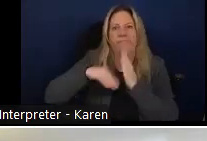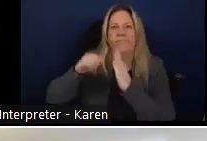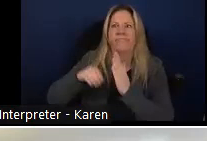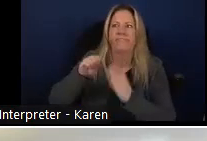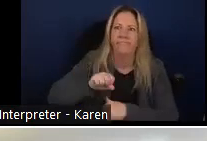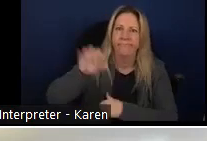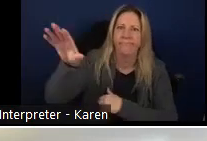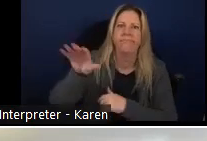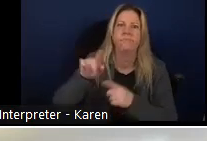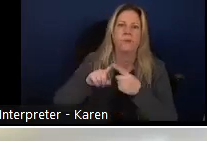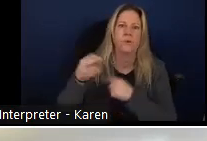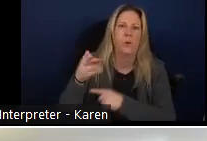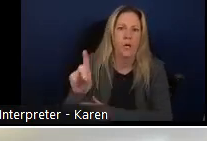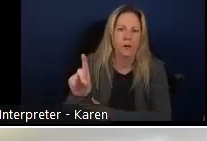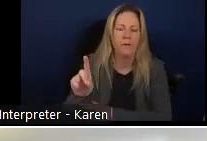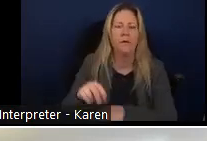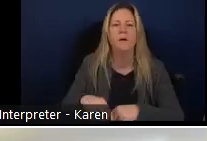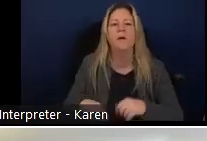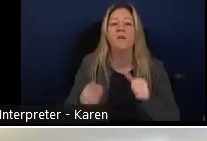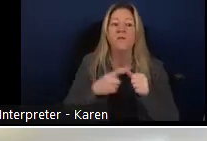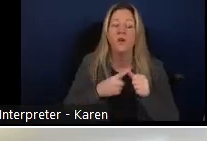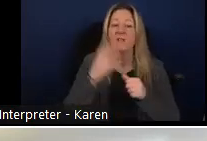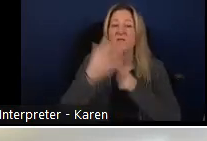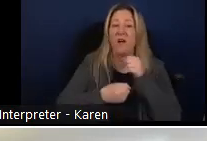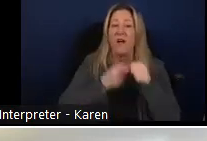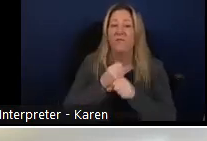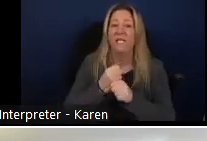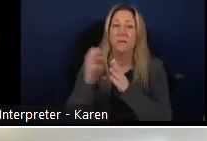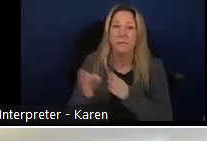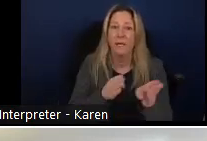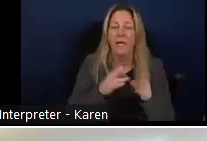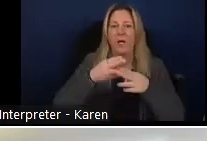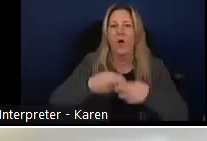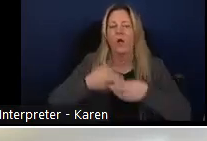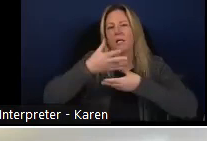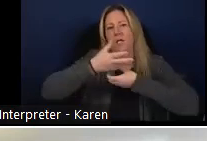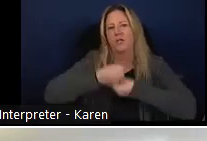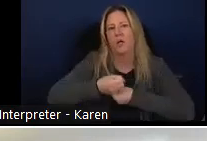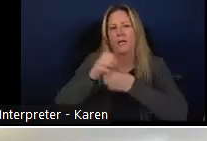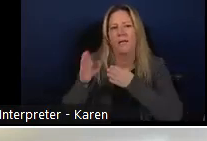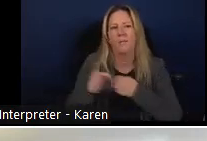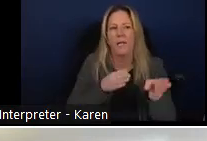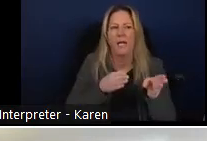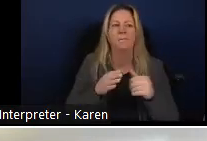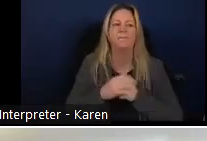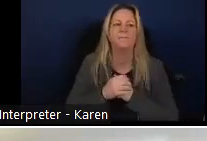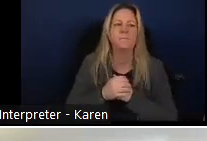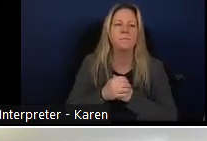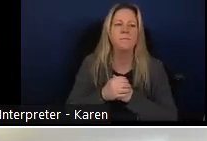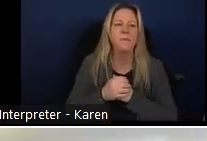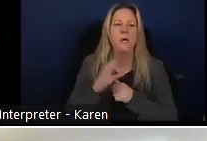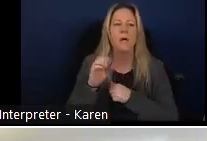HUD. First, a 5-year strategic plan called the Consolidated Plan, or CON plan for short, must be